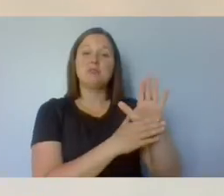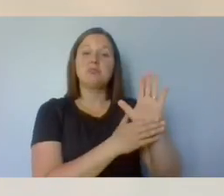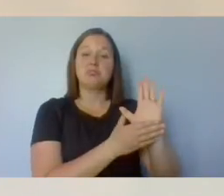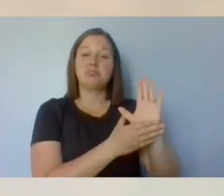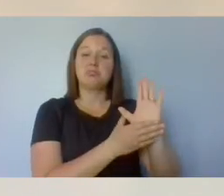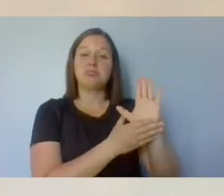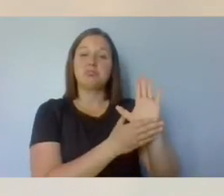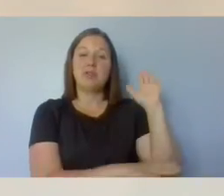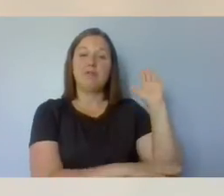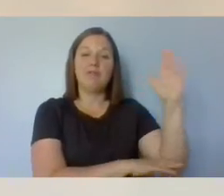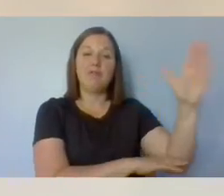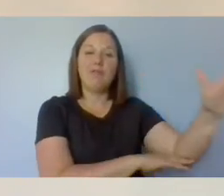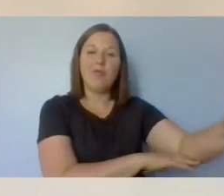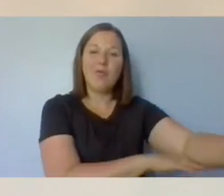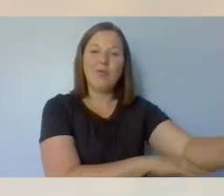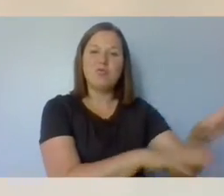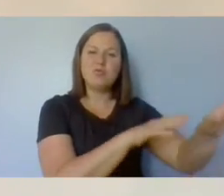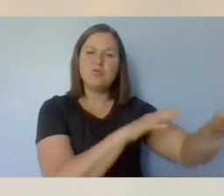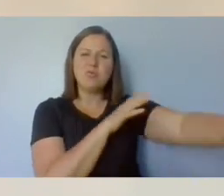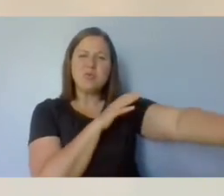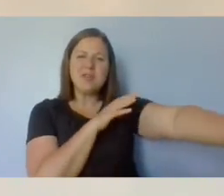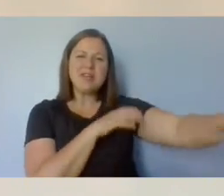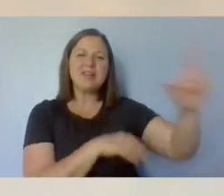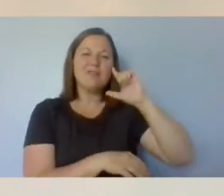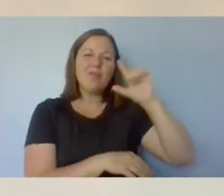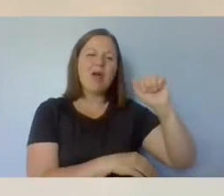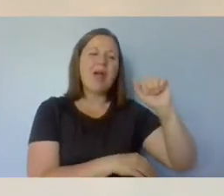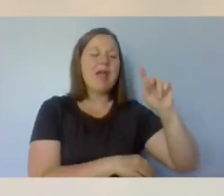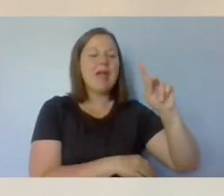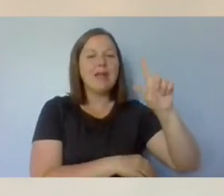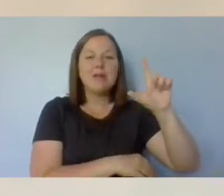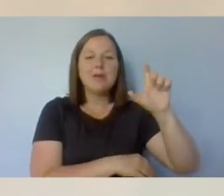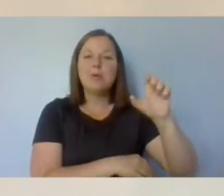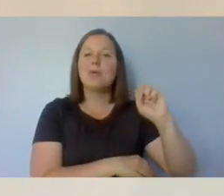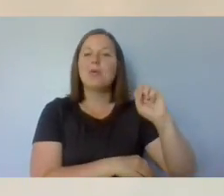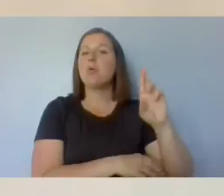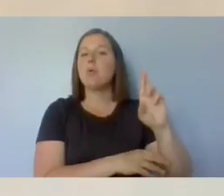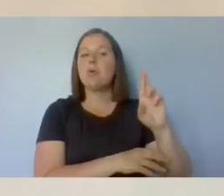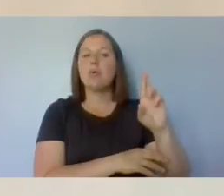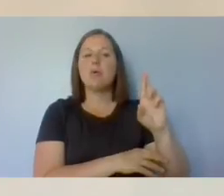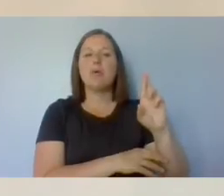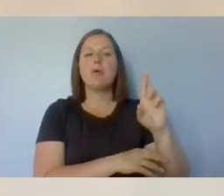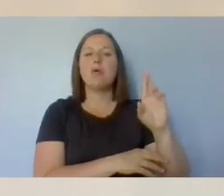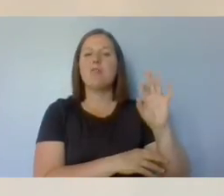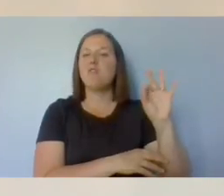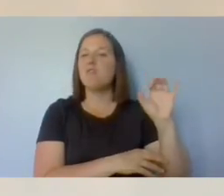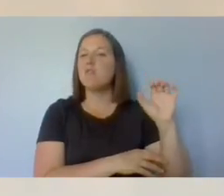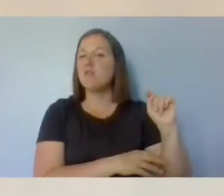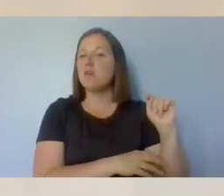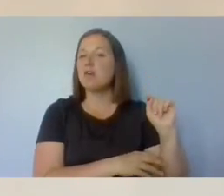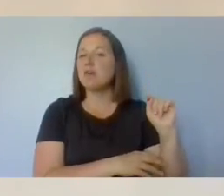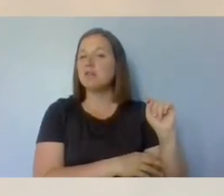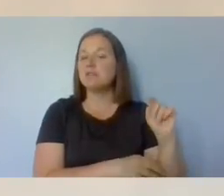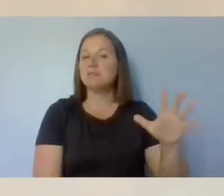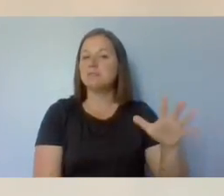leg. Maybe reach for your ankle or your foot. Breathe